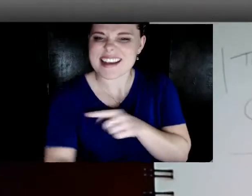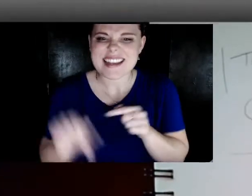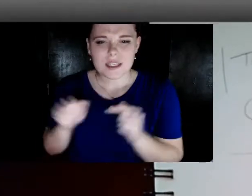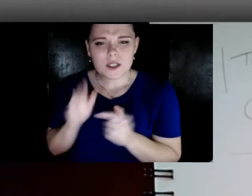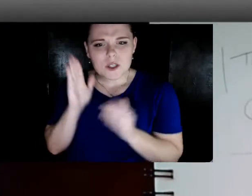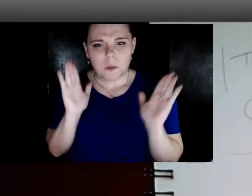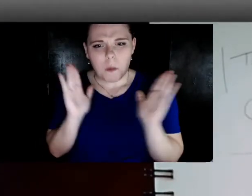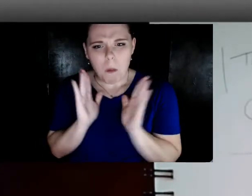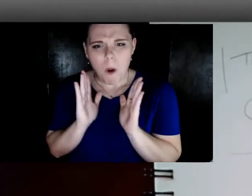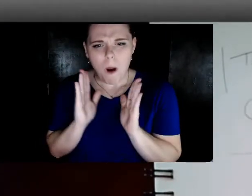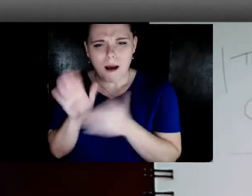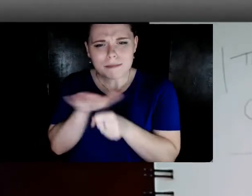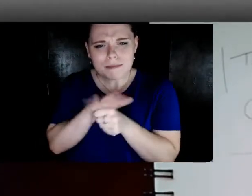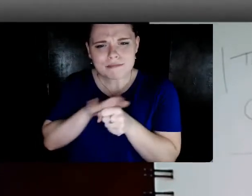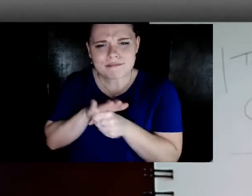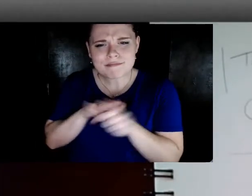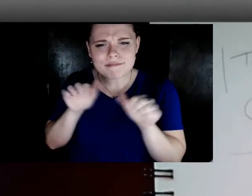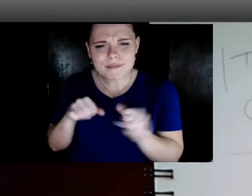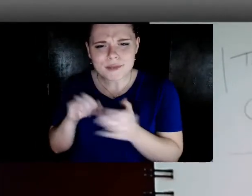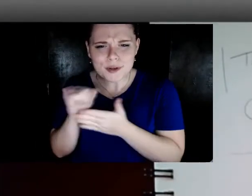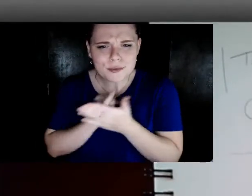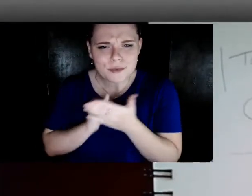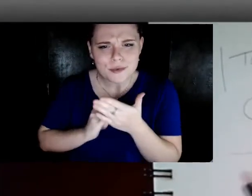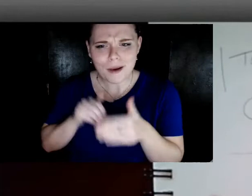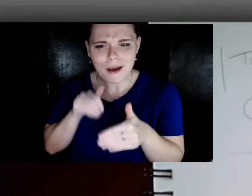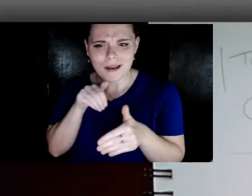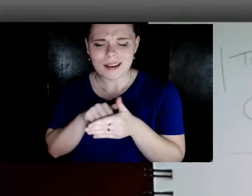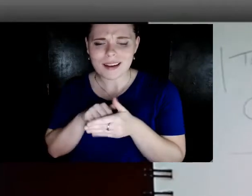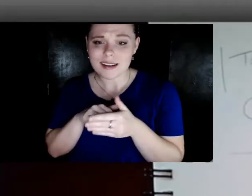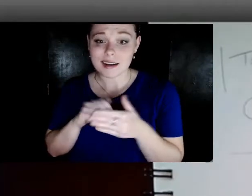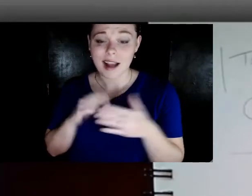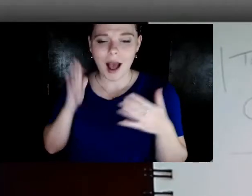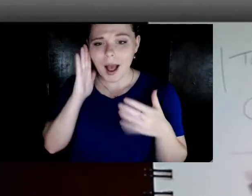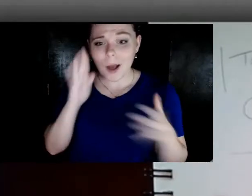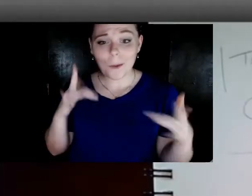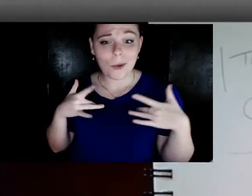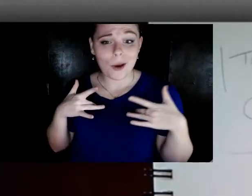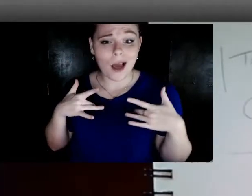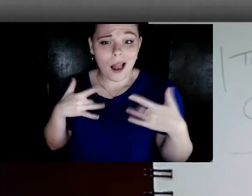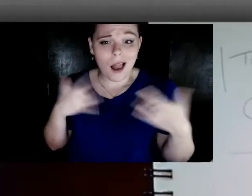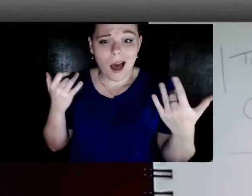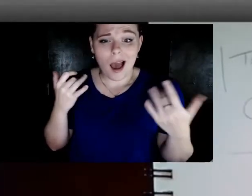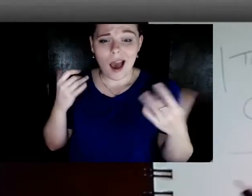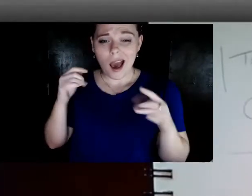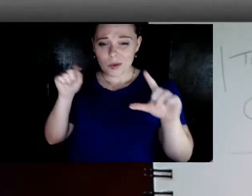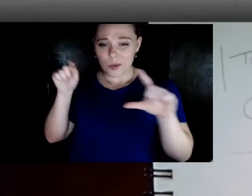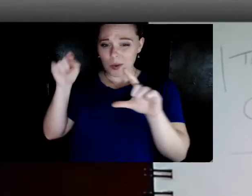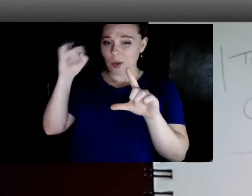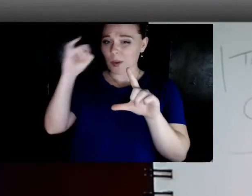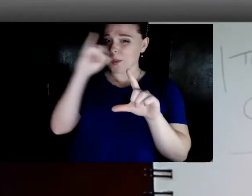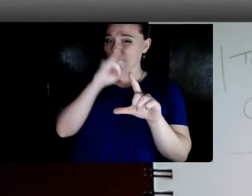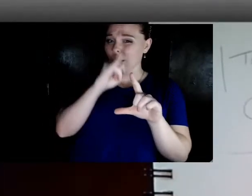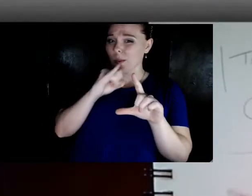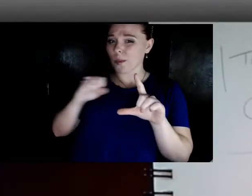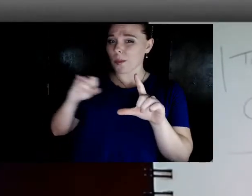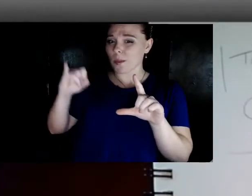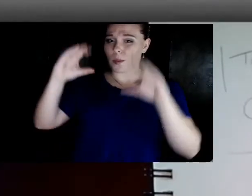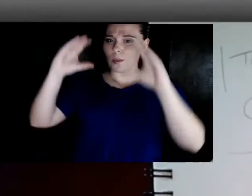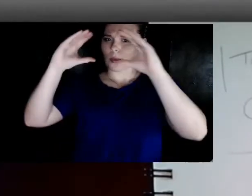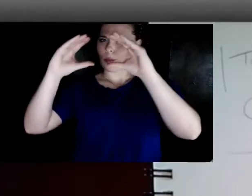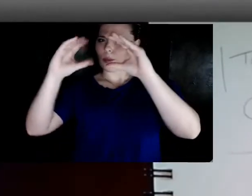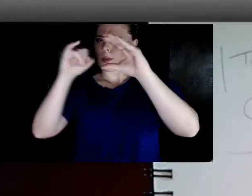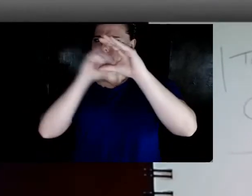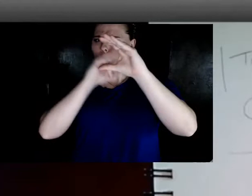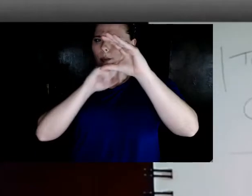space. And then I'm just going to very, very lightly rough in the circle or oval shape that is the top